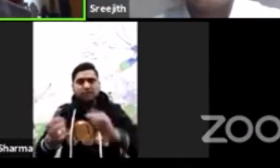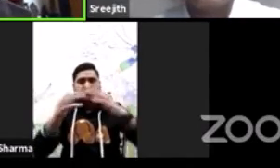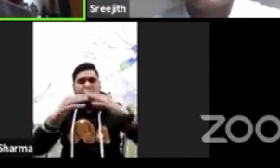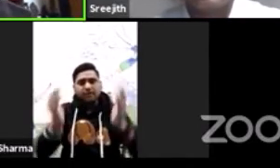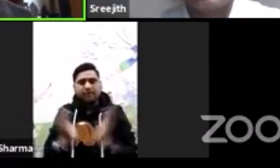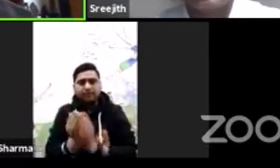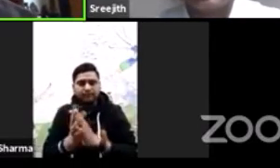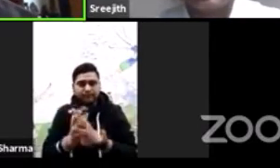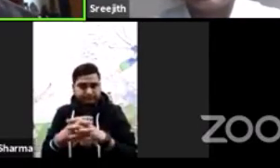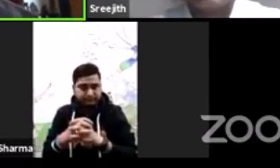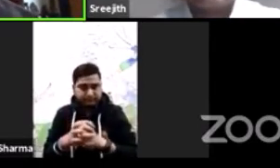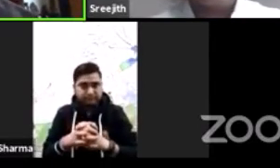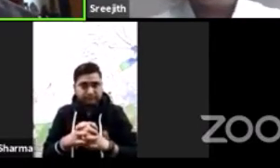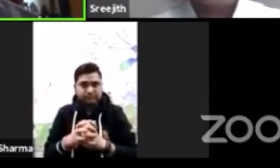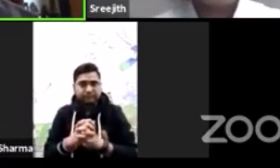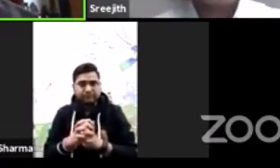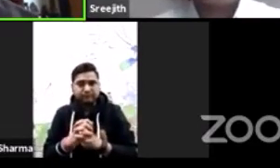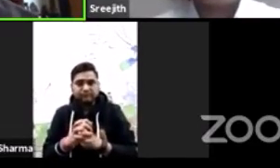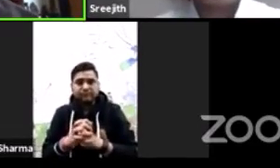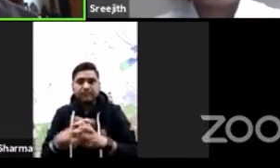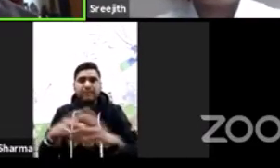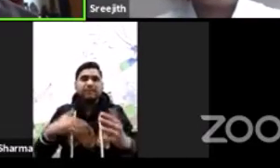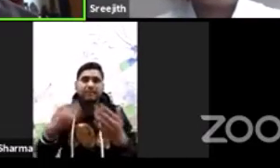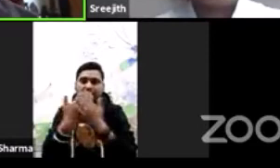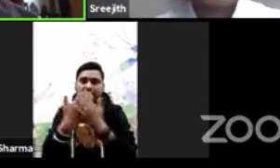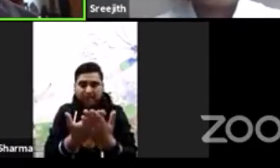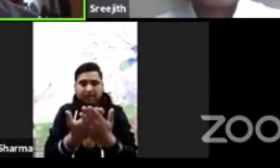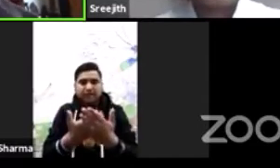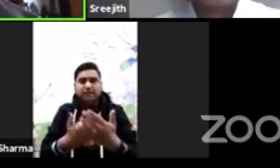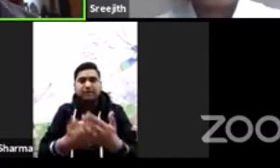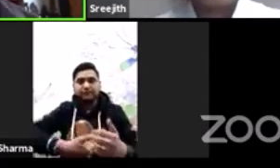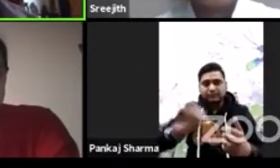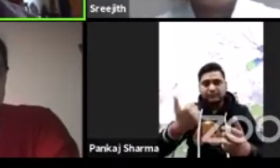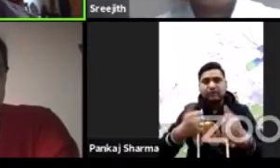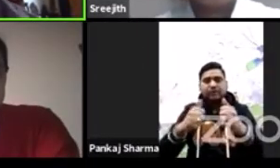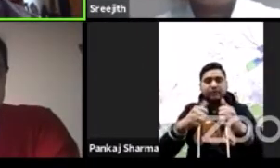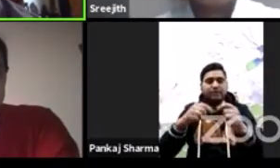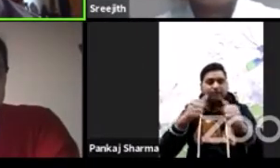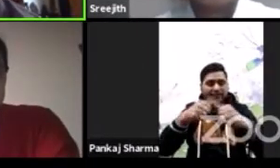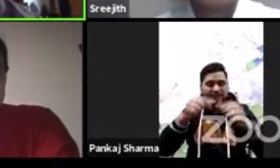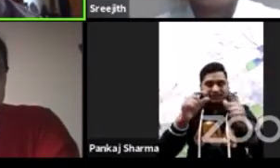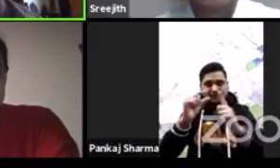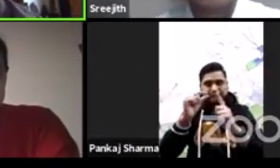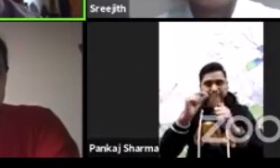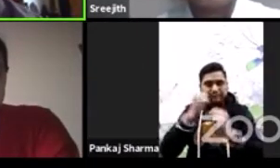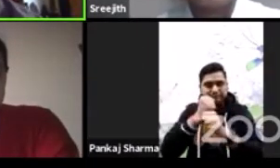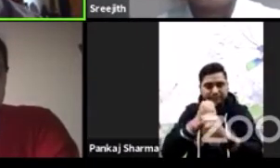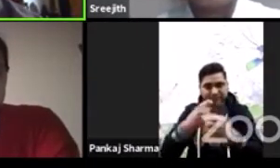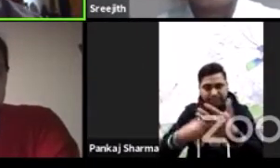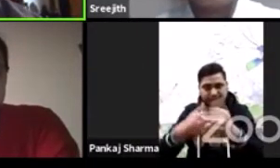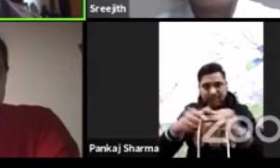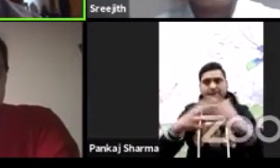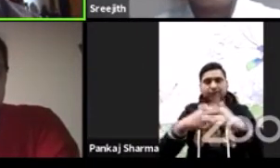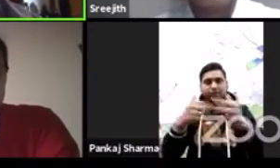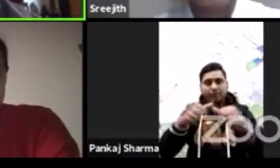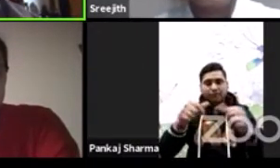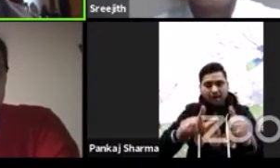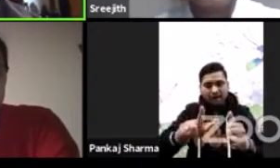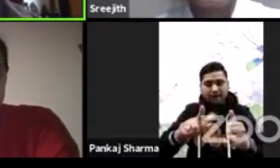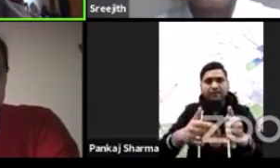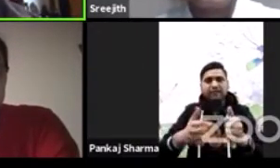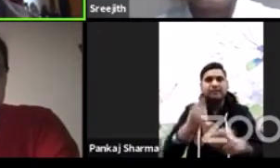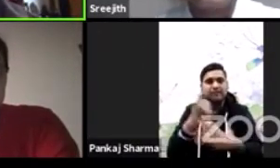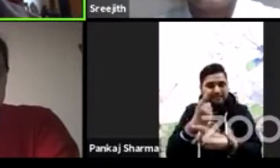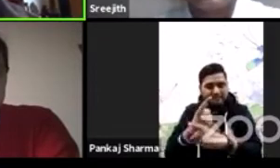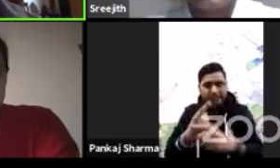I endorse Dr. Agarwal's idea that media should give it wide publicity. So both the Sarthak